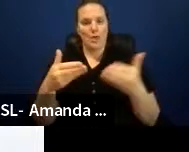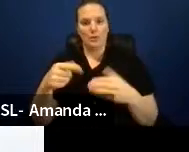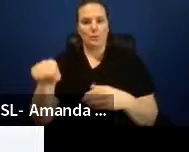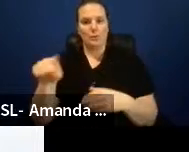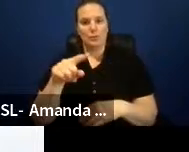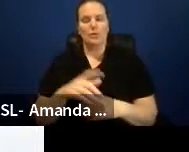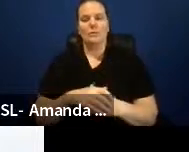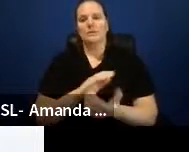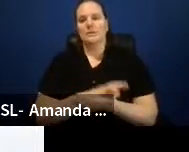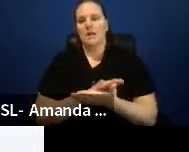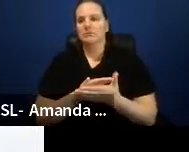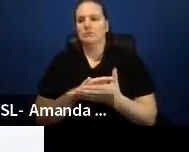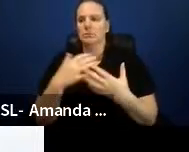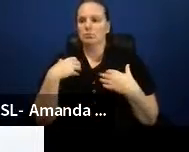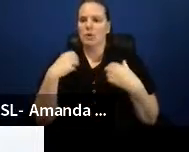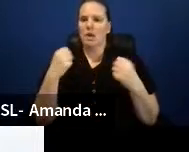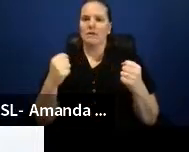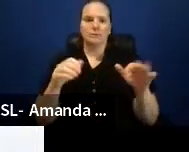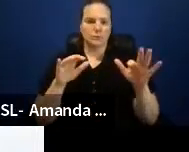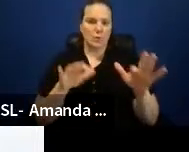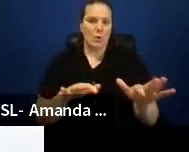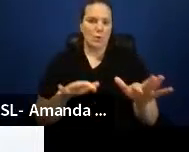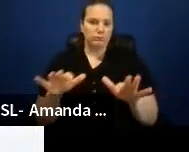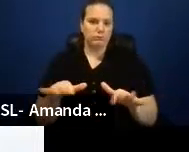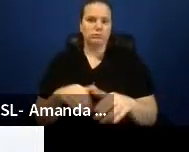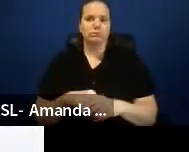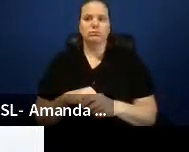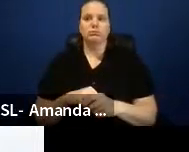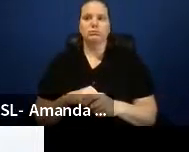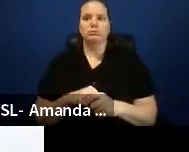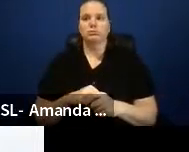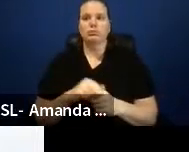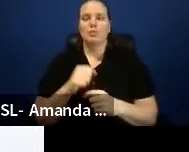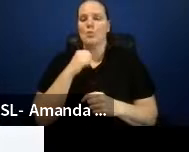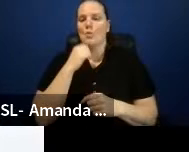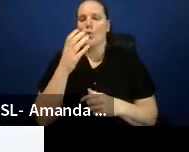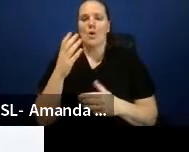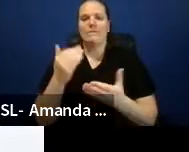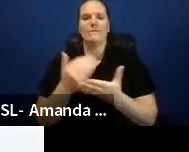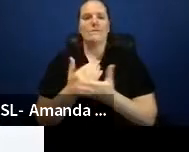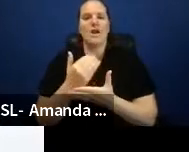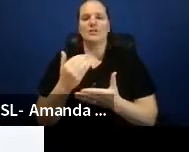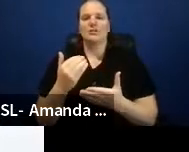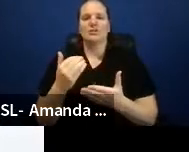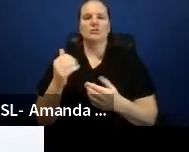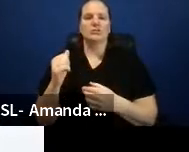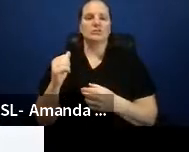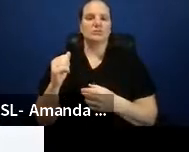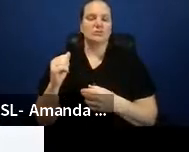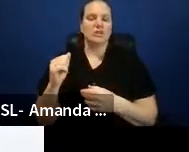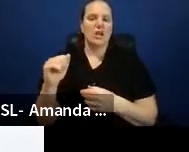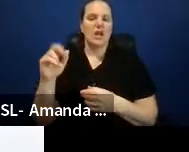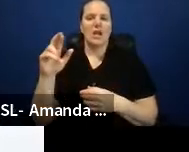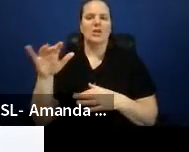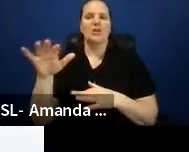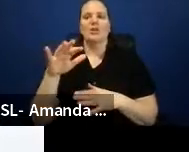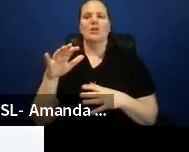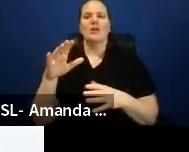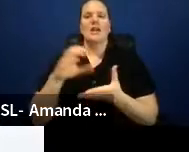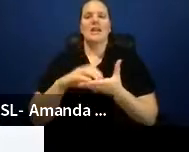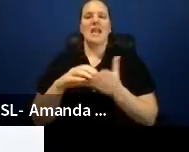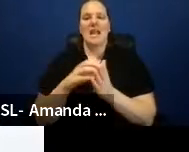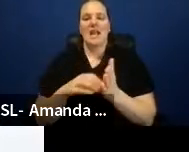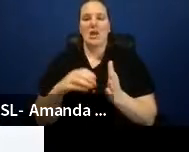Be kind, be brave, be calm. And there is warm, fresh pear cake with whipping cream.